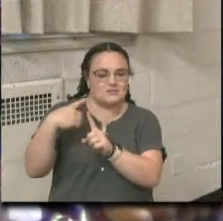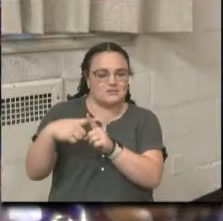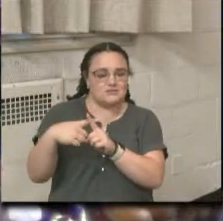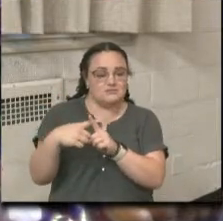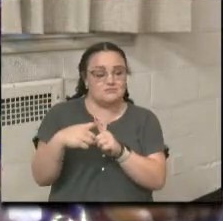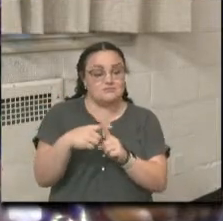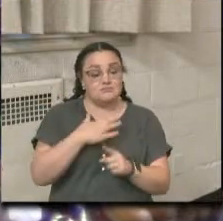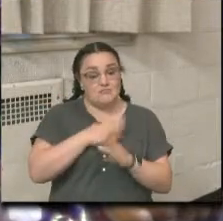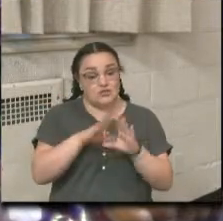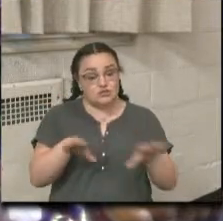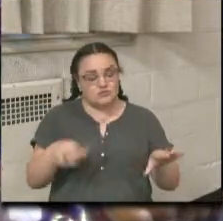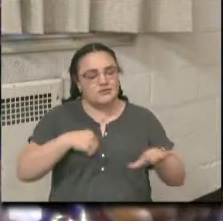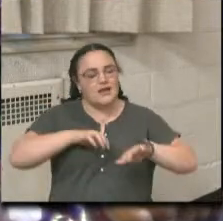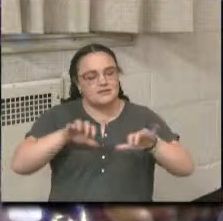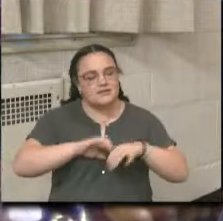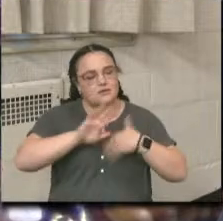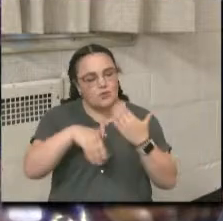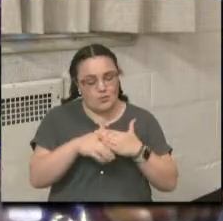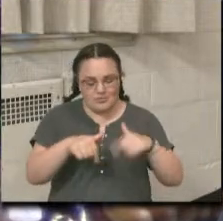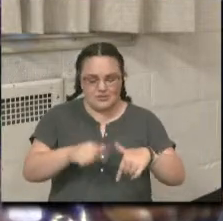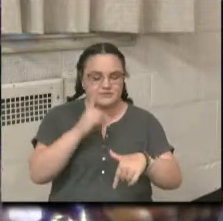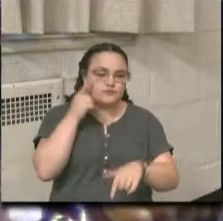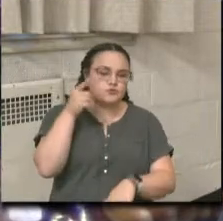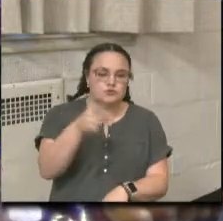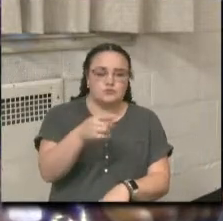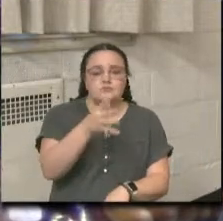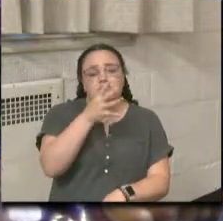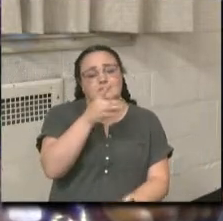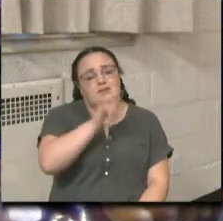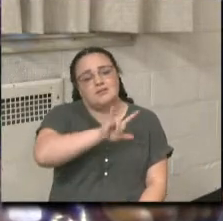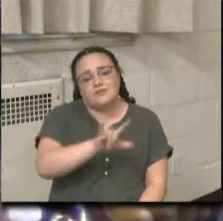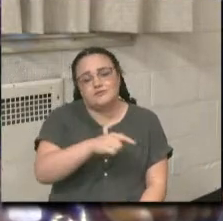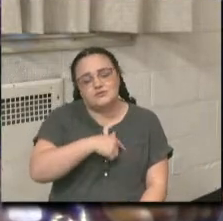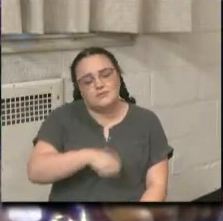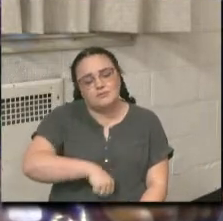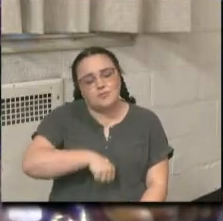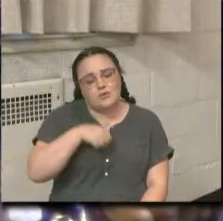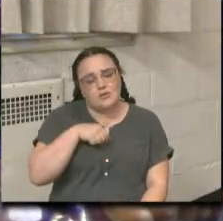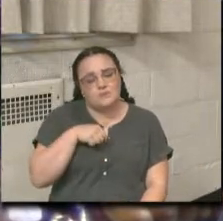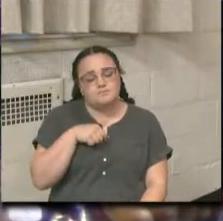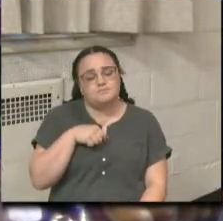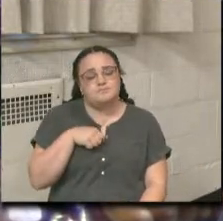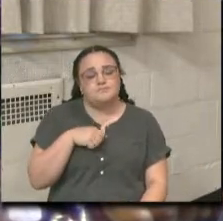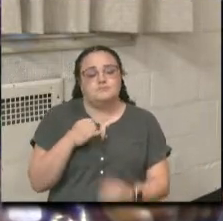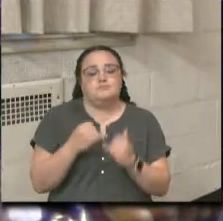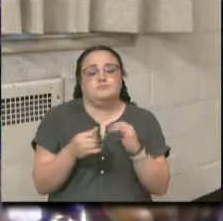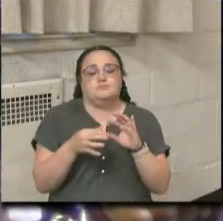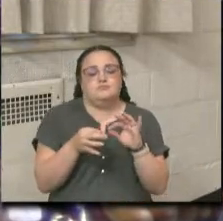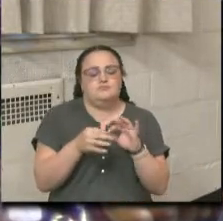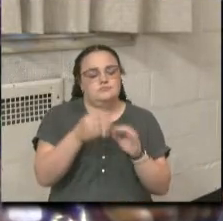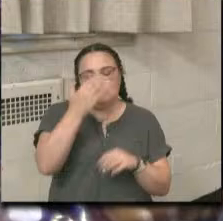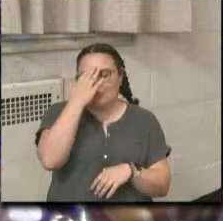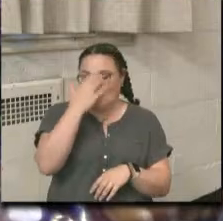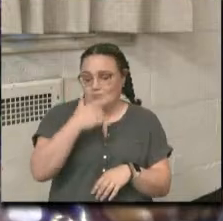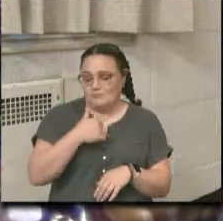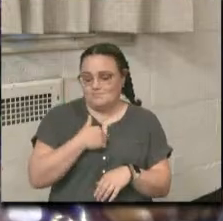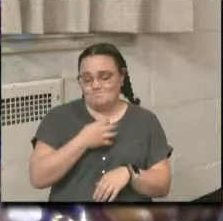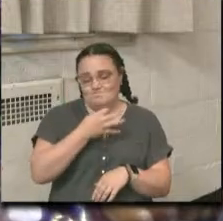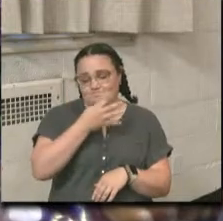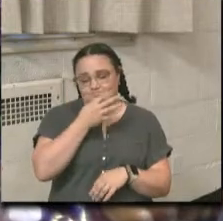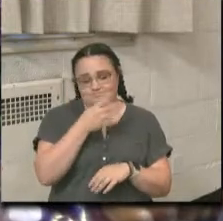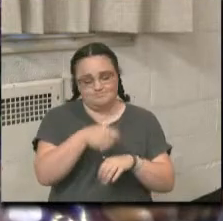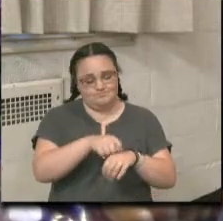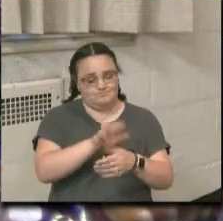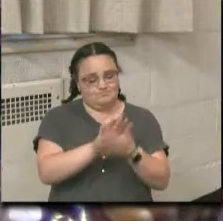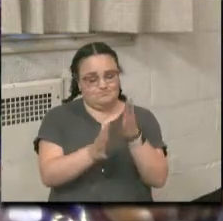for you. Mommy loves you, and I'm proud of you. In closing, while my term is ending, my